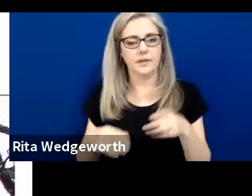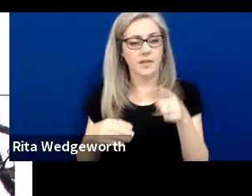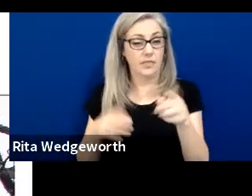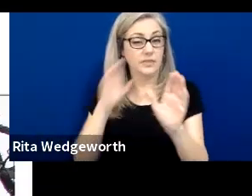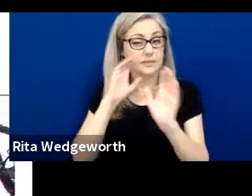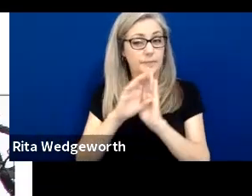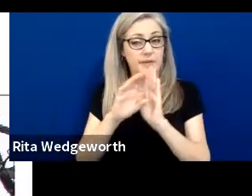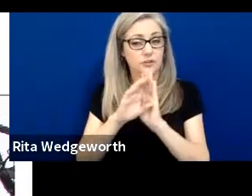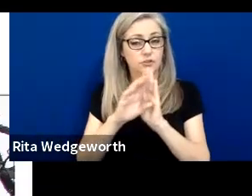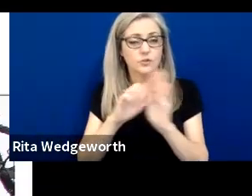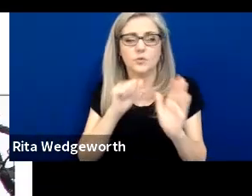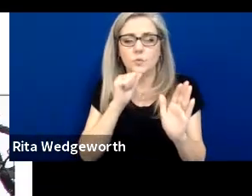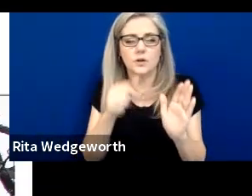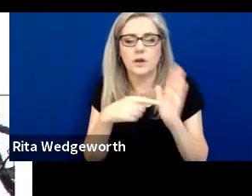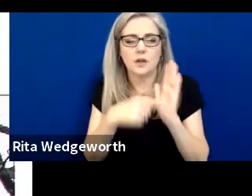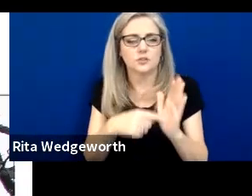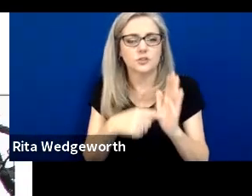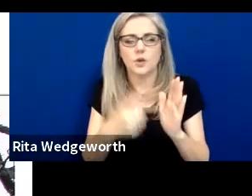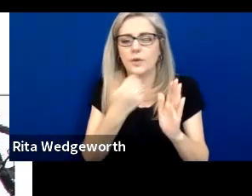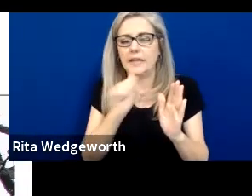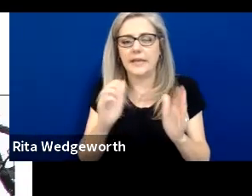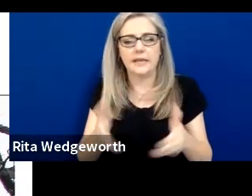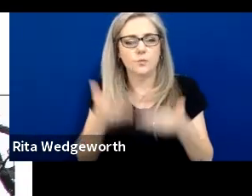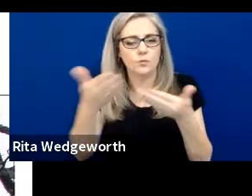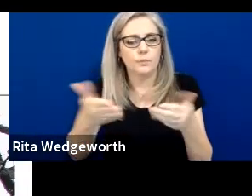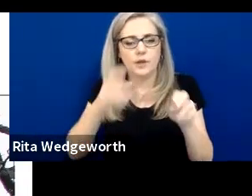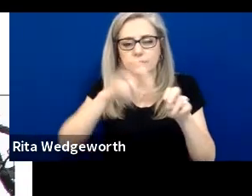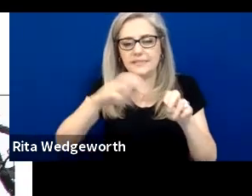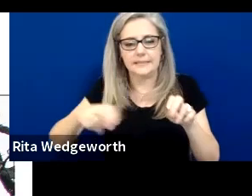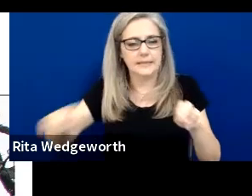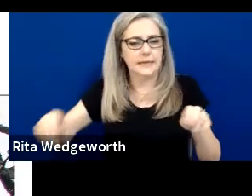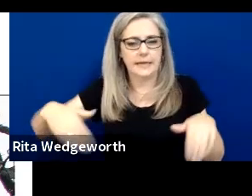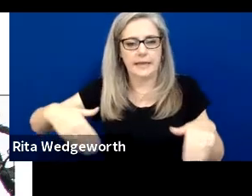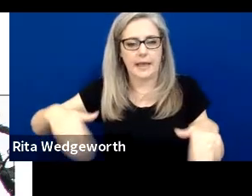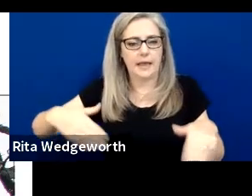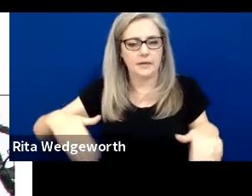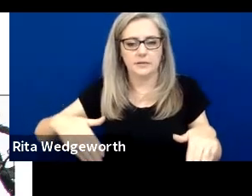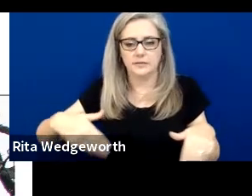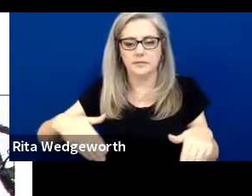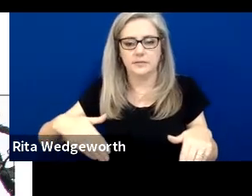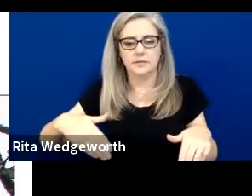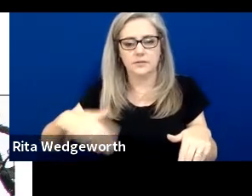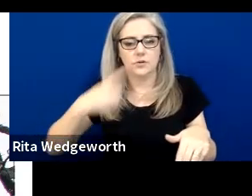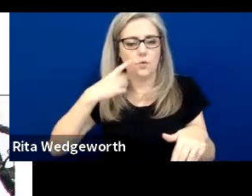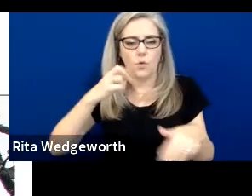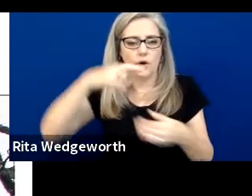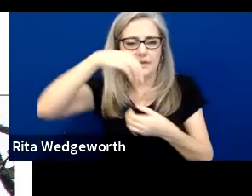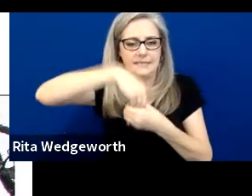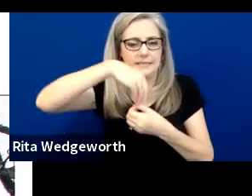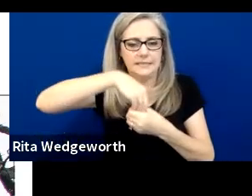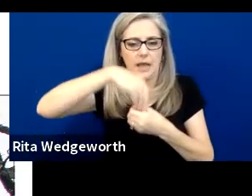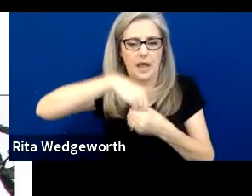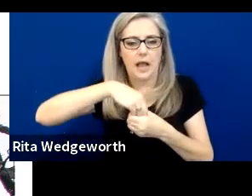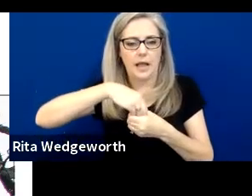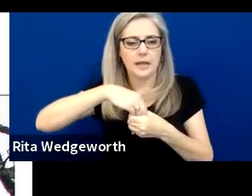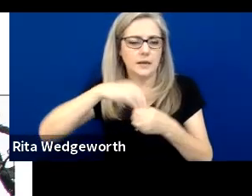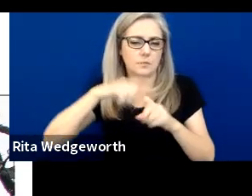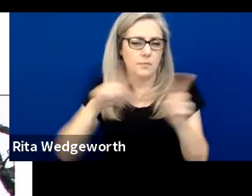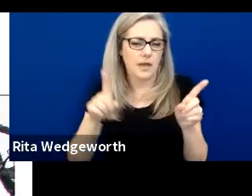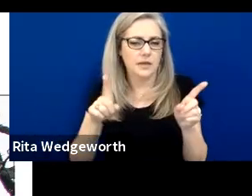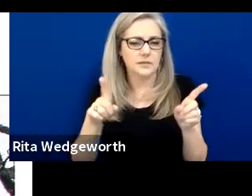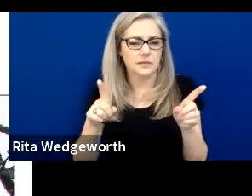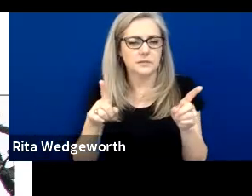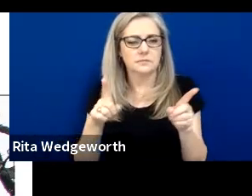showing any of the proposed seating or inside treatment to the barn other than just how